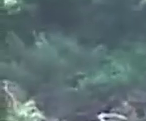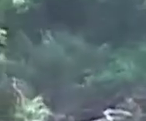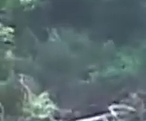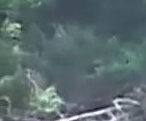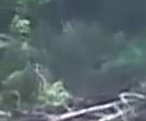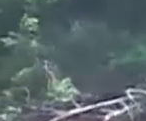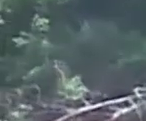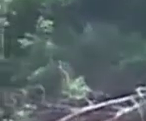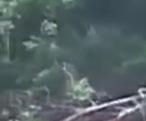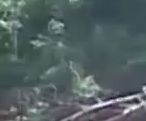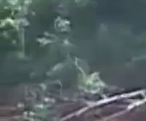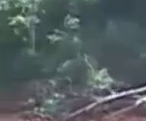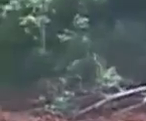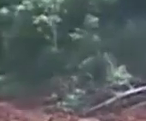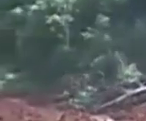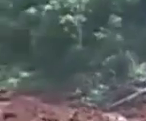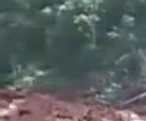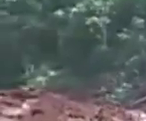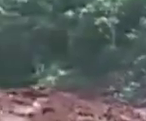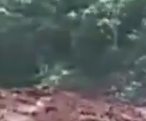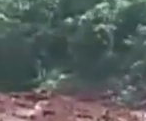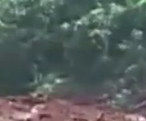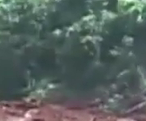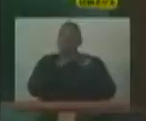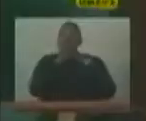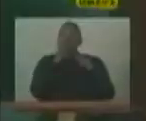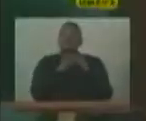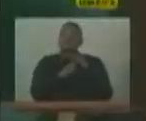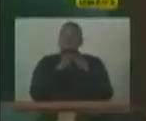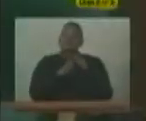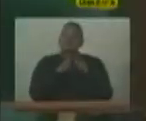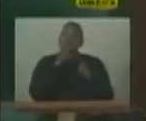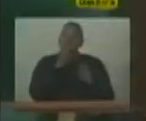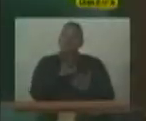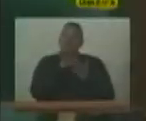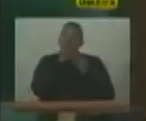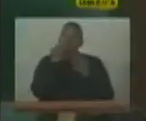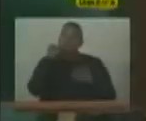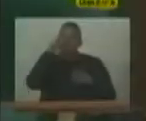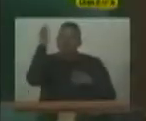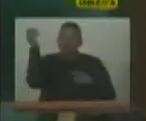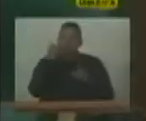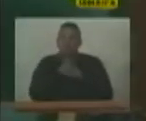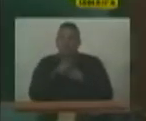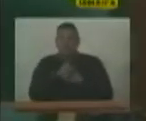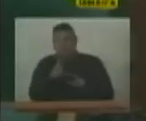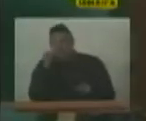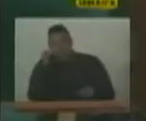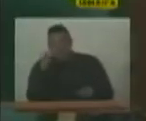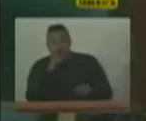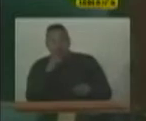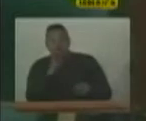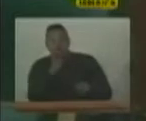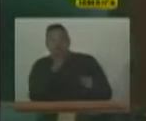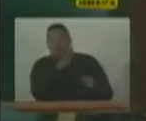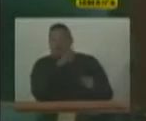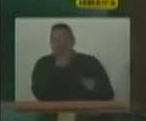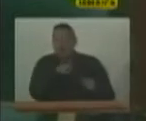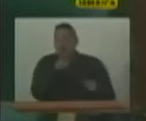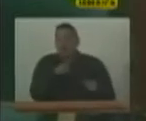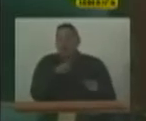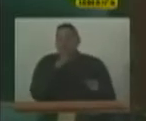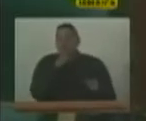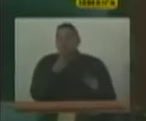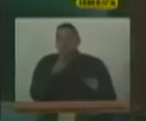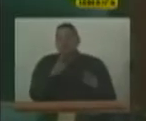Tuesday, however, saying a normal operation will be different. Especially if the company refuses to dilute its ownership to